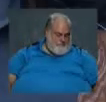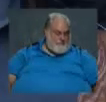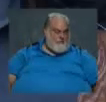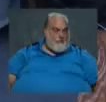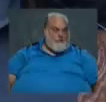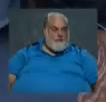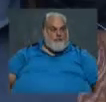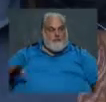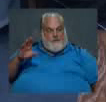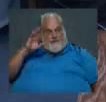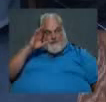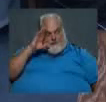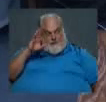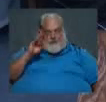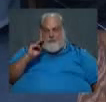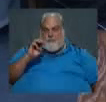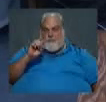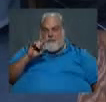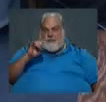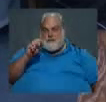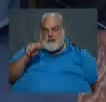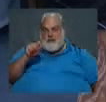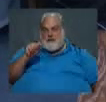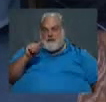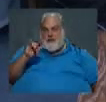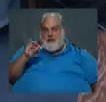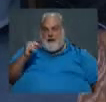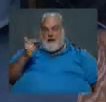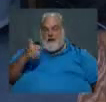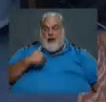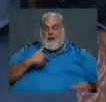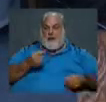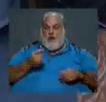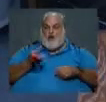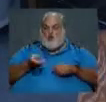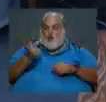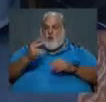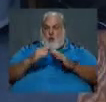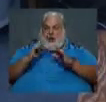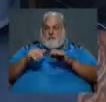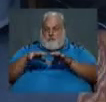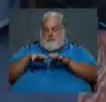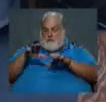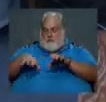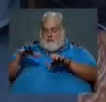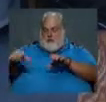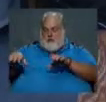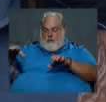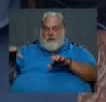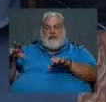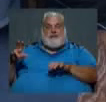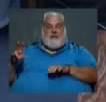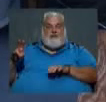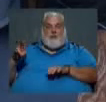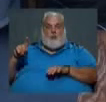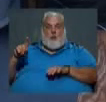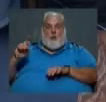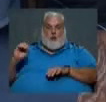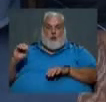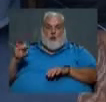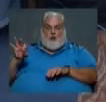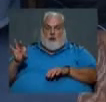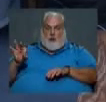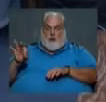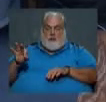Hello, my name is Melissa Teeling. I live 2 houses up from the resident in question that's the 7109. I